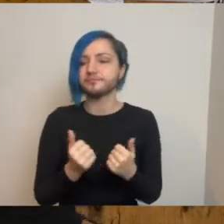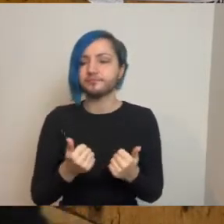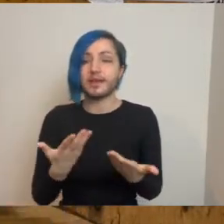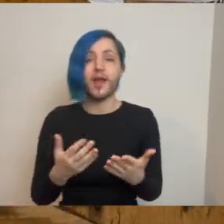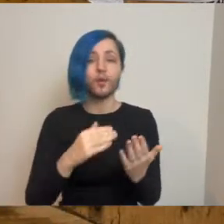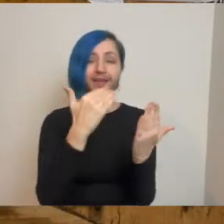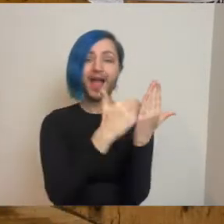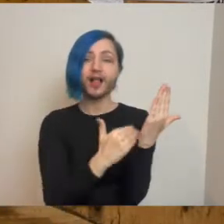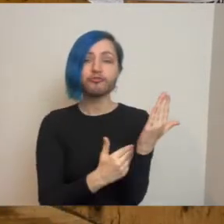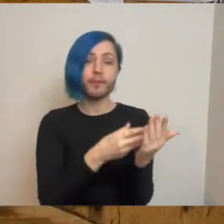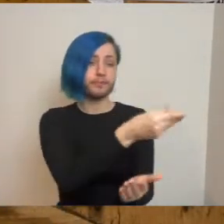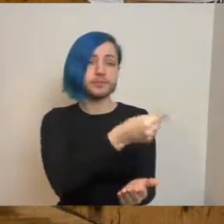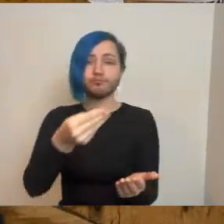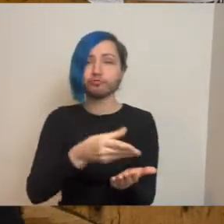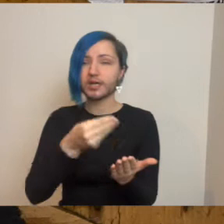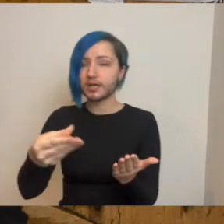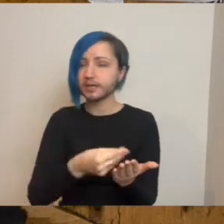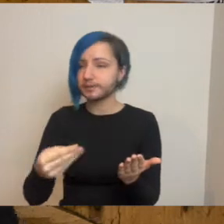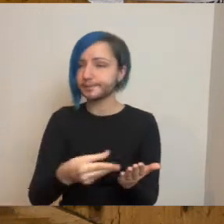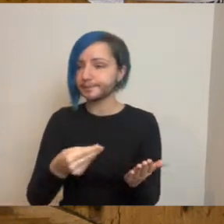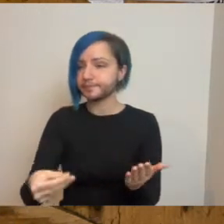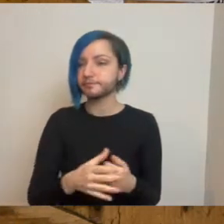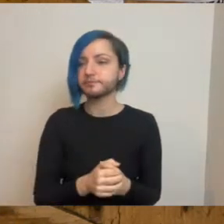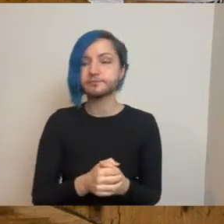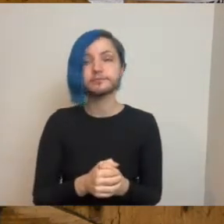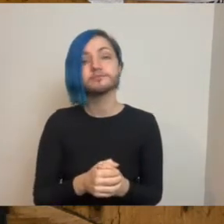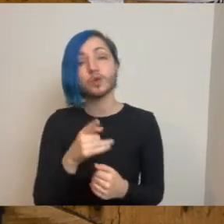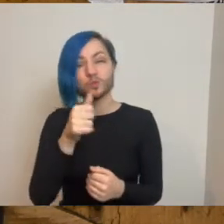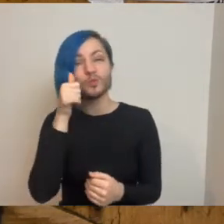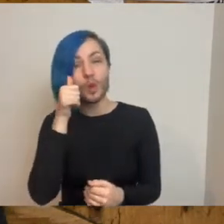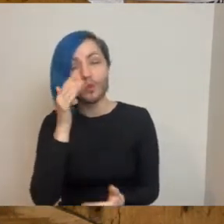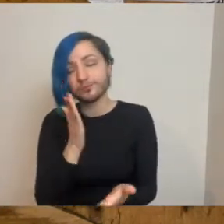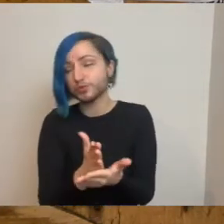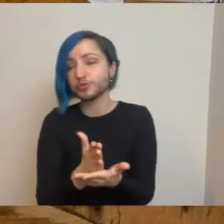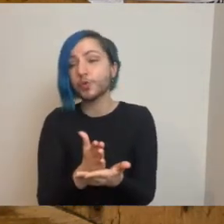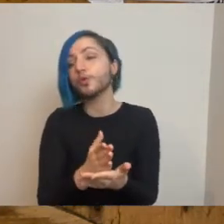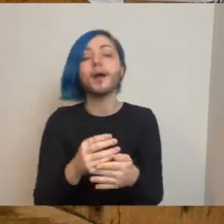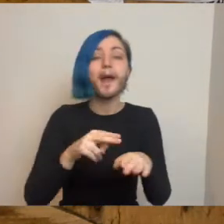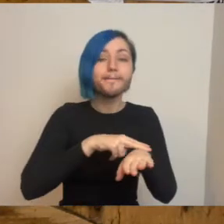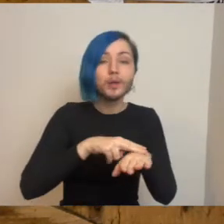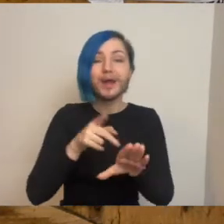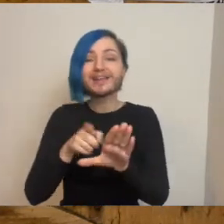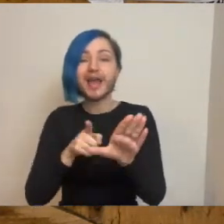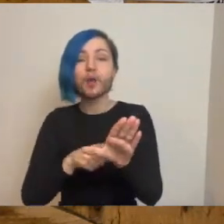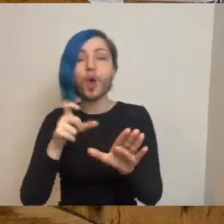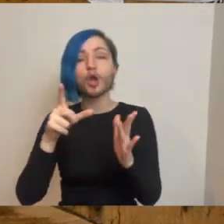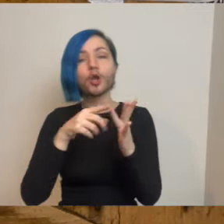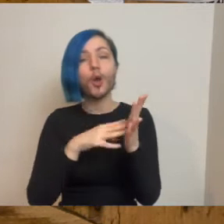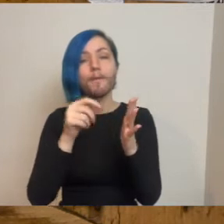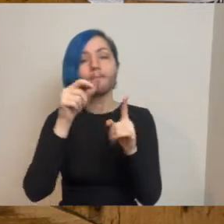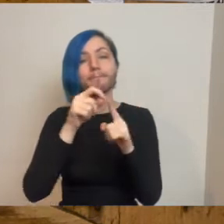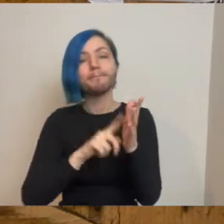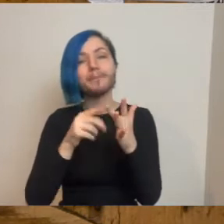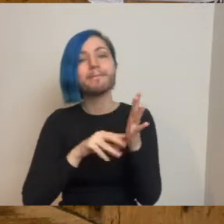my algorithms, and as you already know, I'm sure, blue and yellow are complementary colors, which